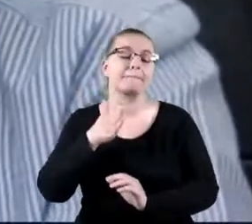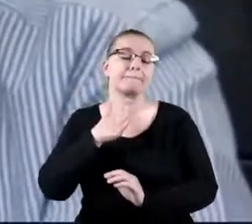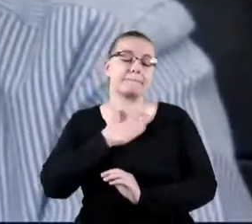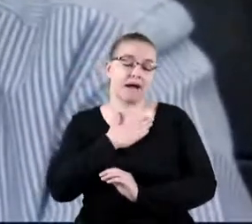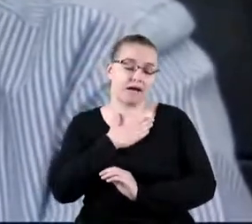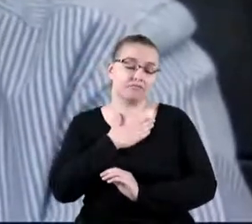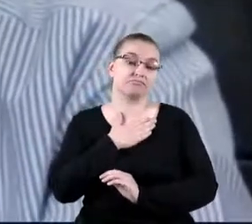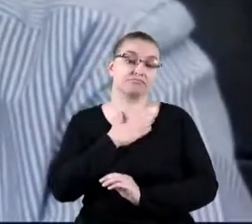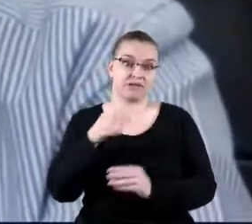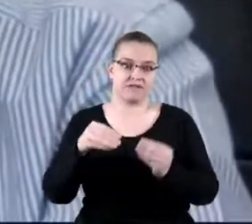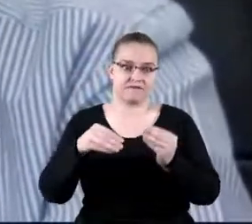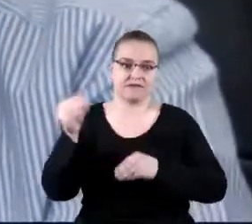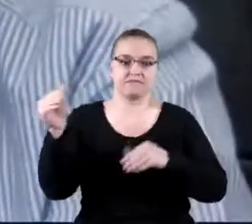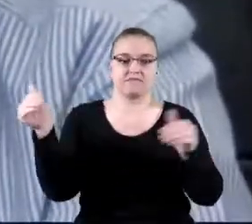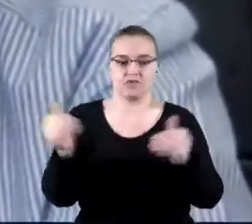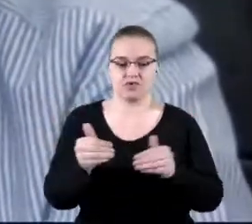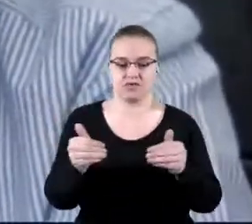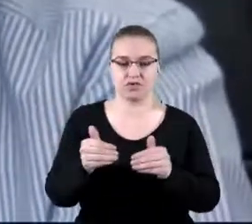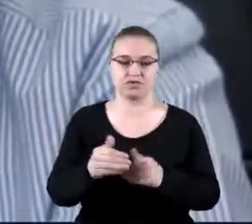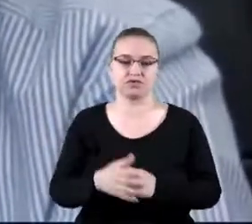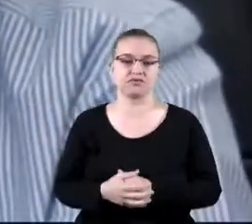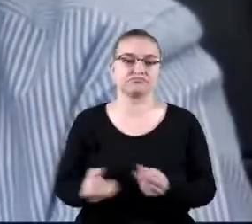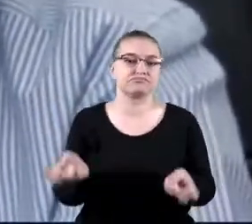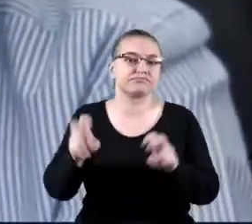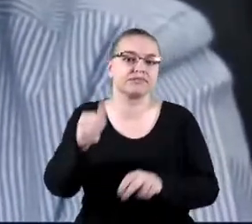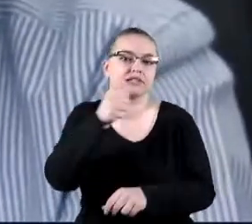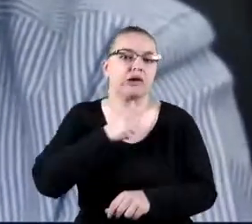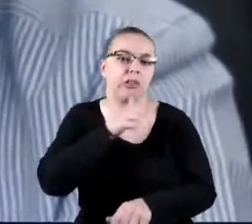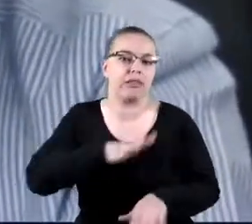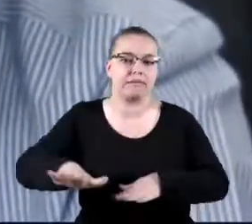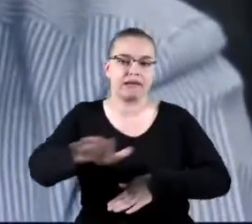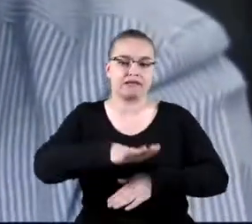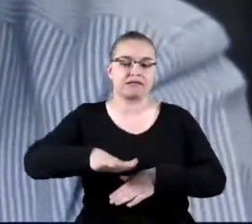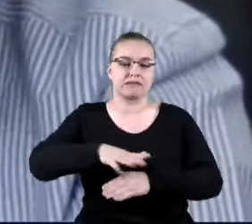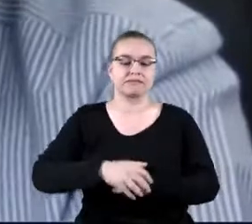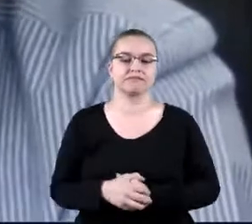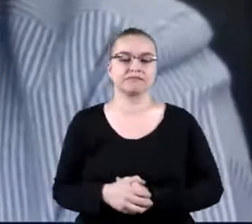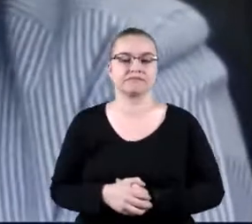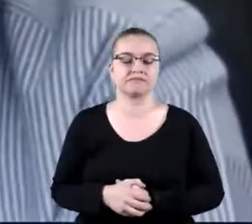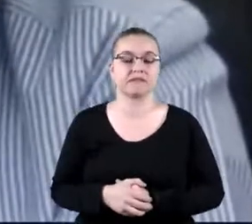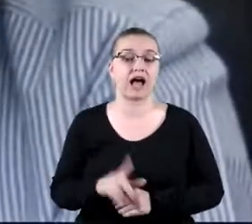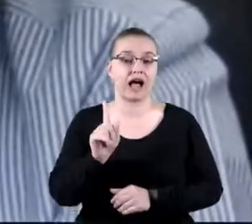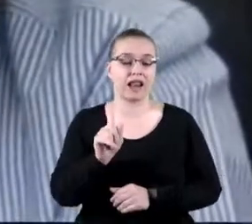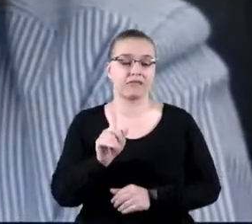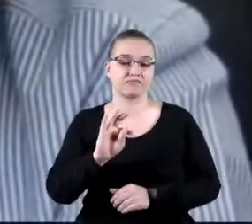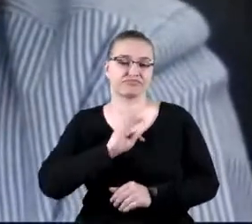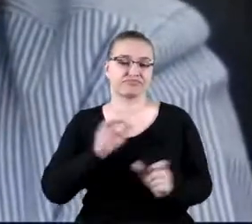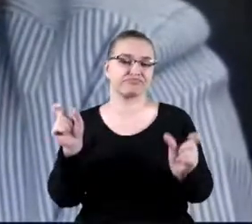I hope that we will have greater opportunities in this scope.